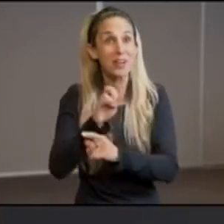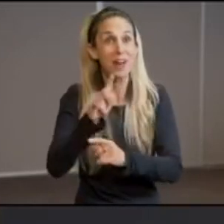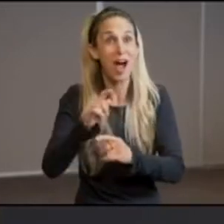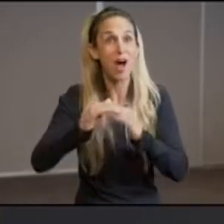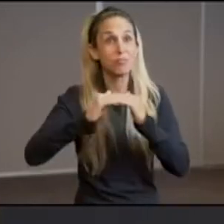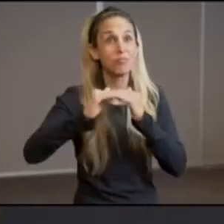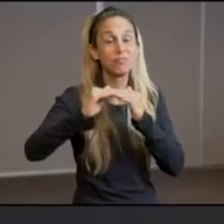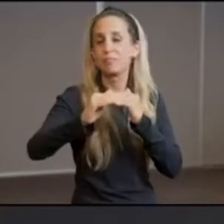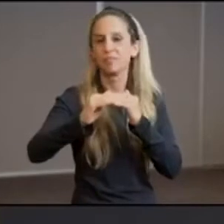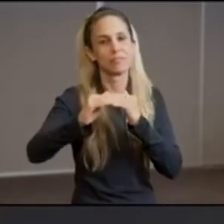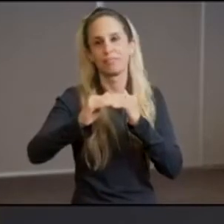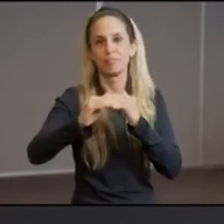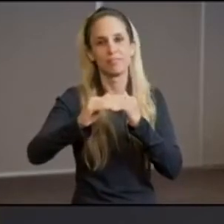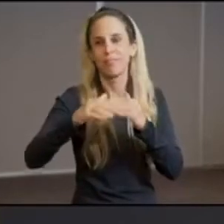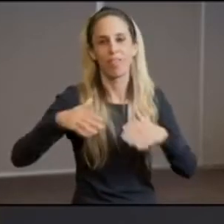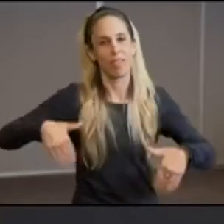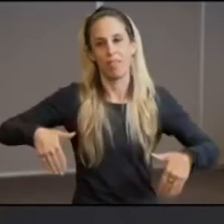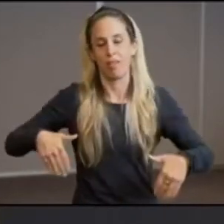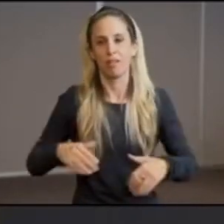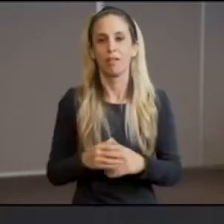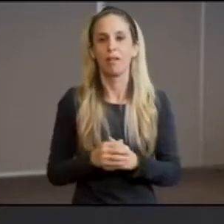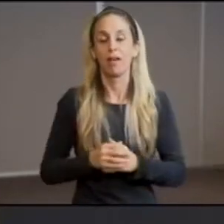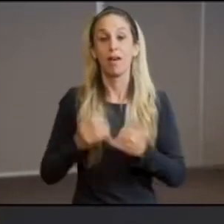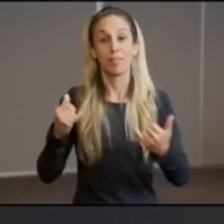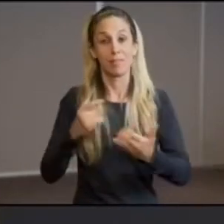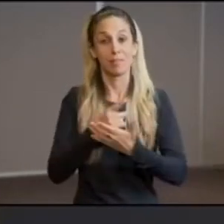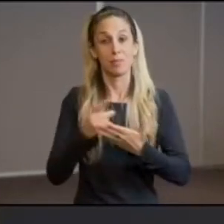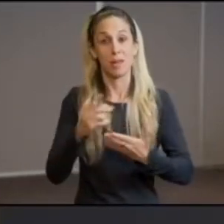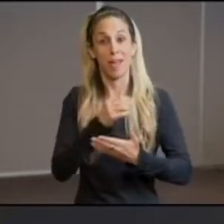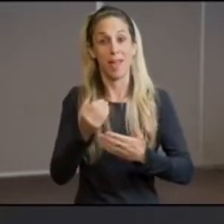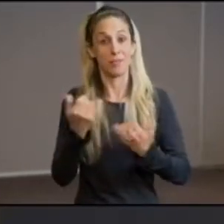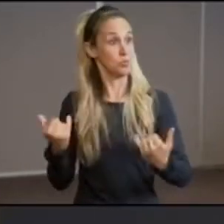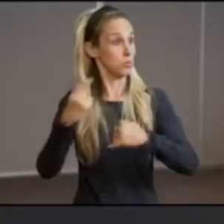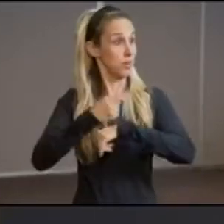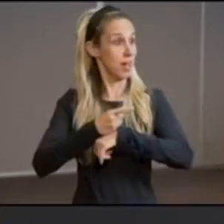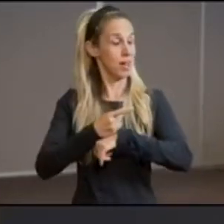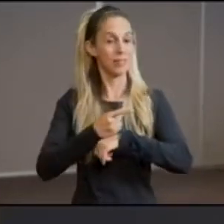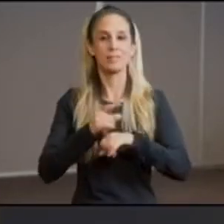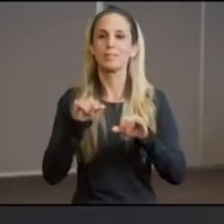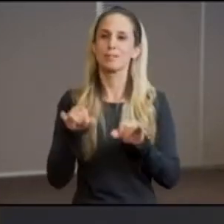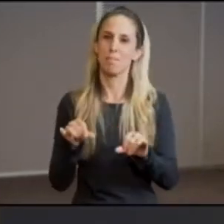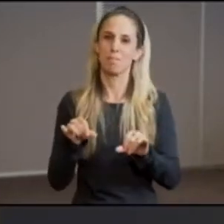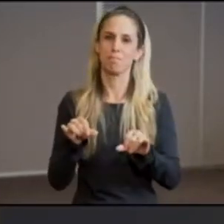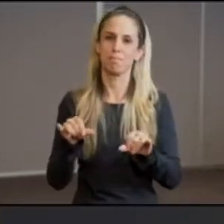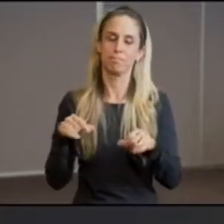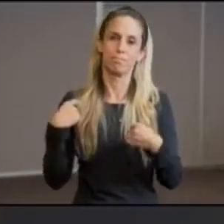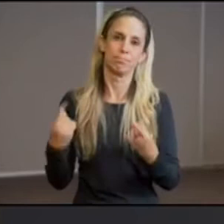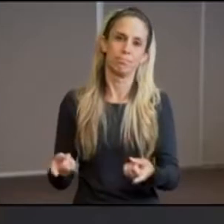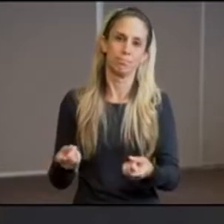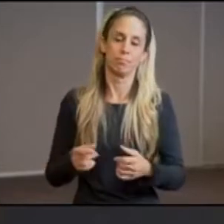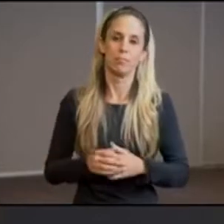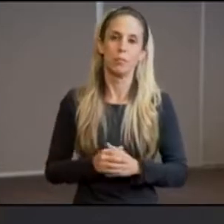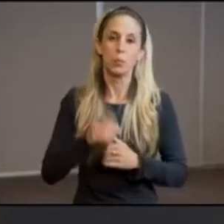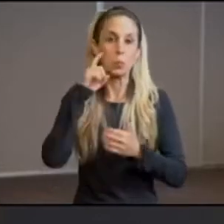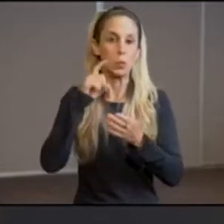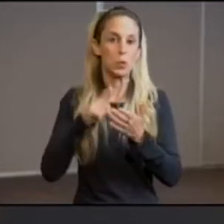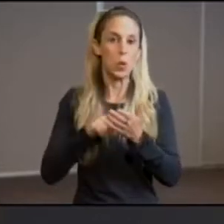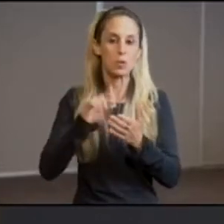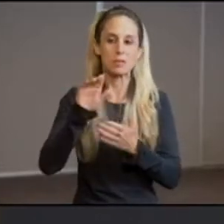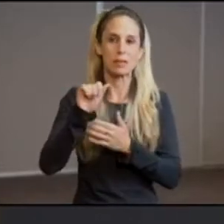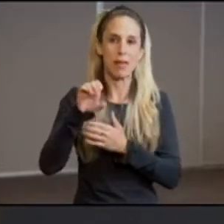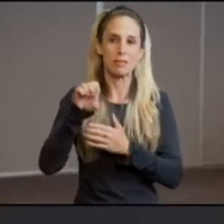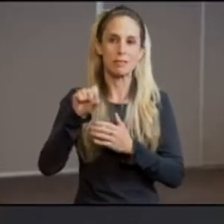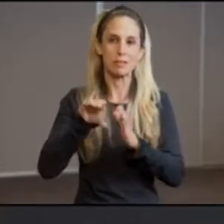stable. And this week and today are no different. What we're seeing now is that our cases are